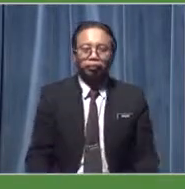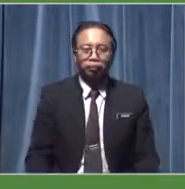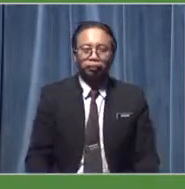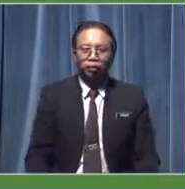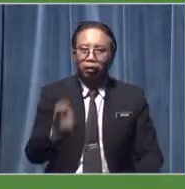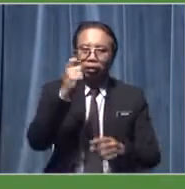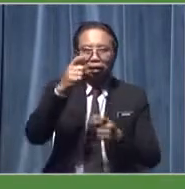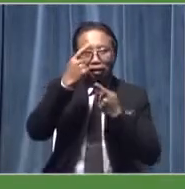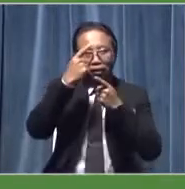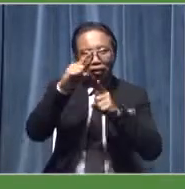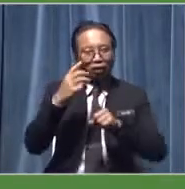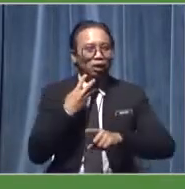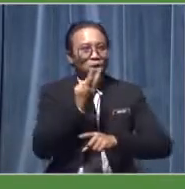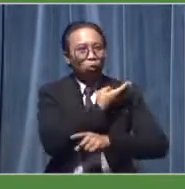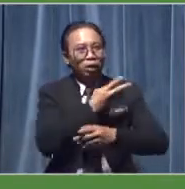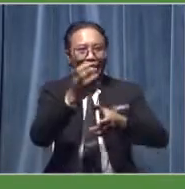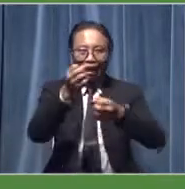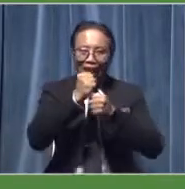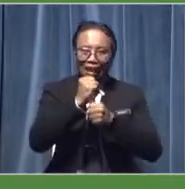The answer we get is